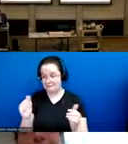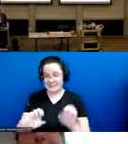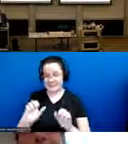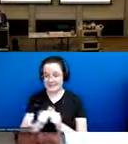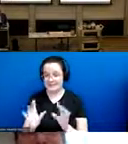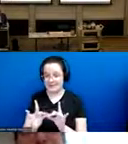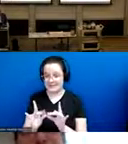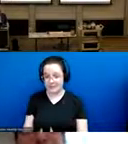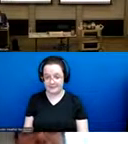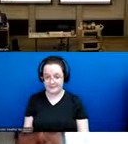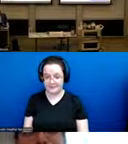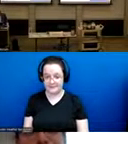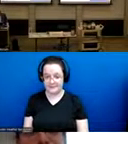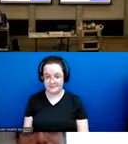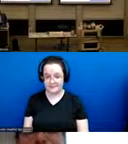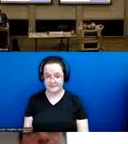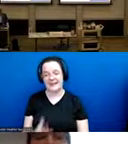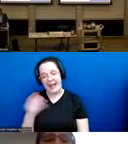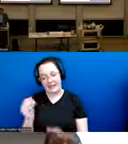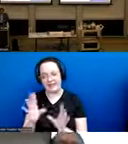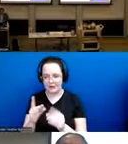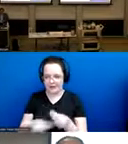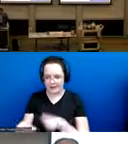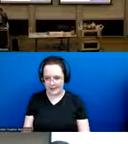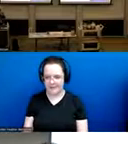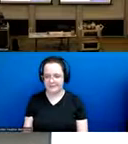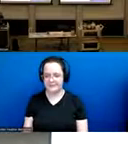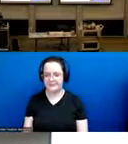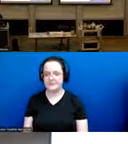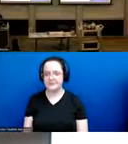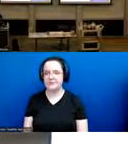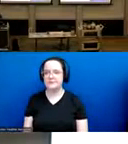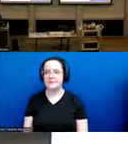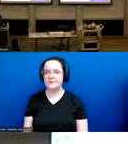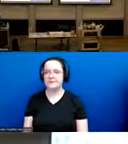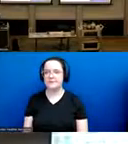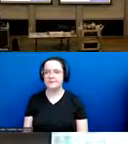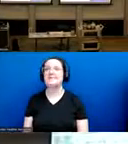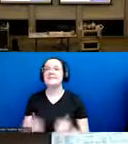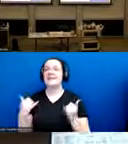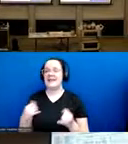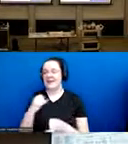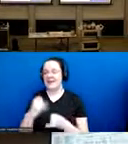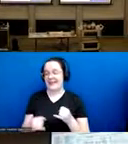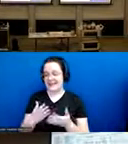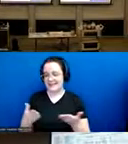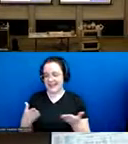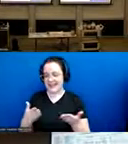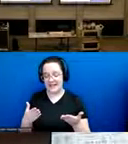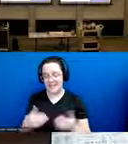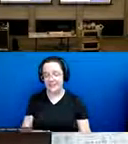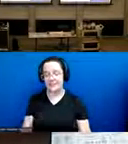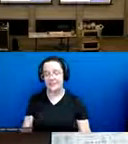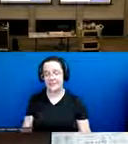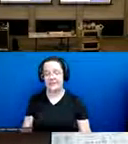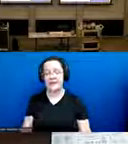and entanglement swapping, all right? So now, the last thing in the puzzle here, right, is of course, as I told you